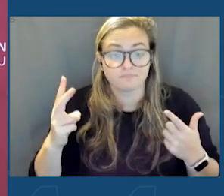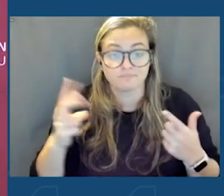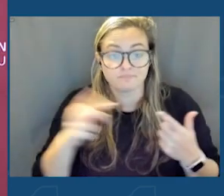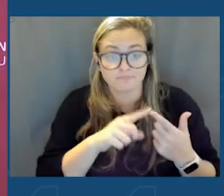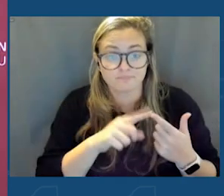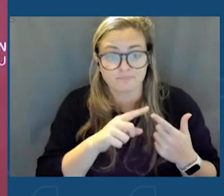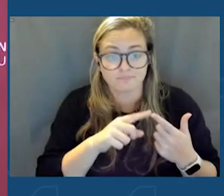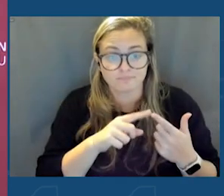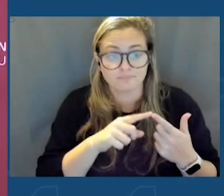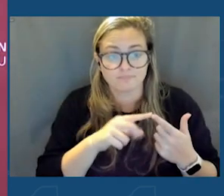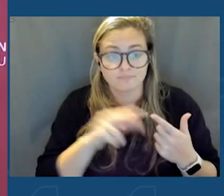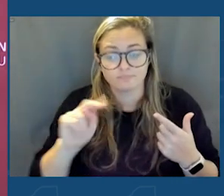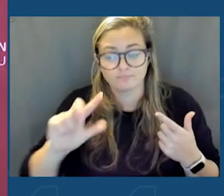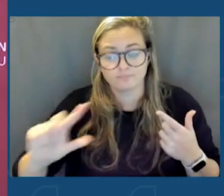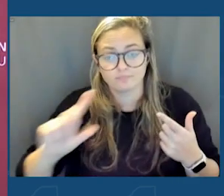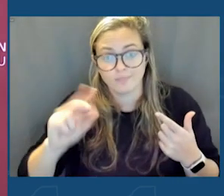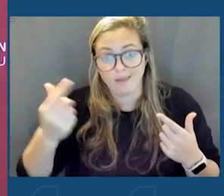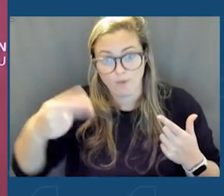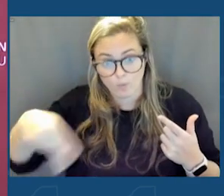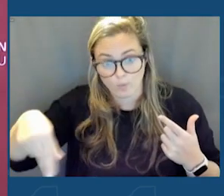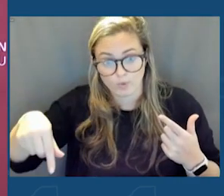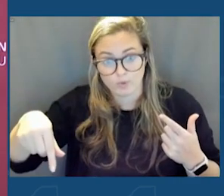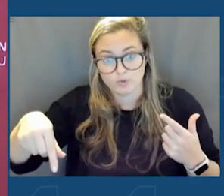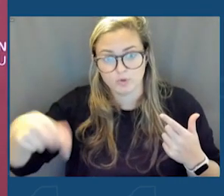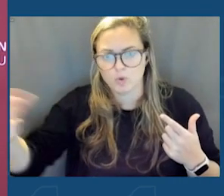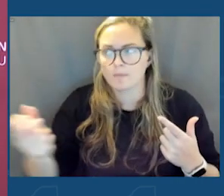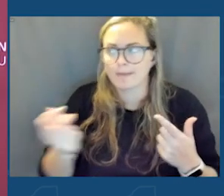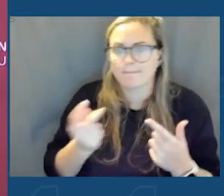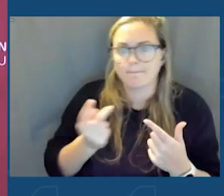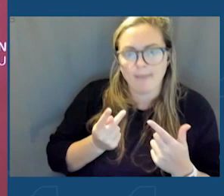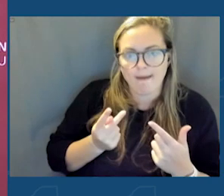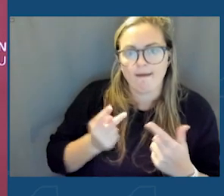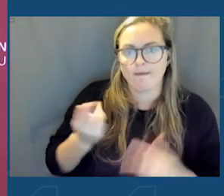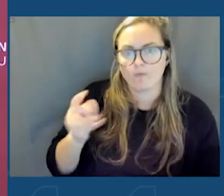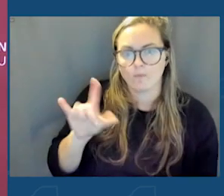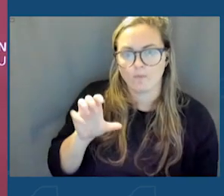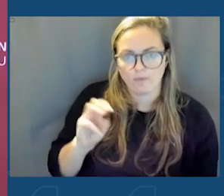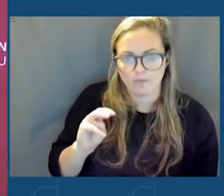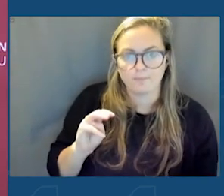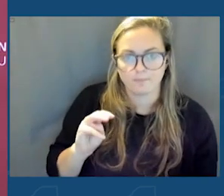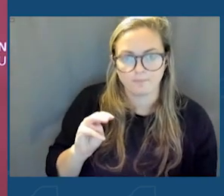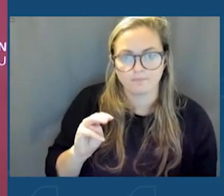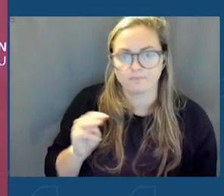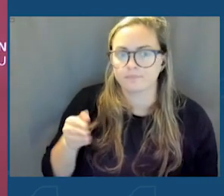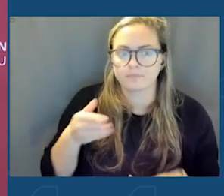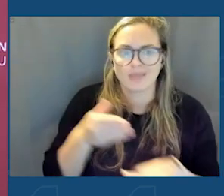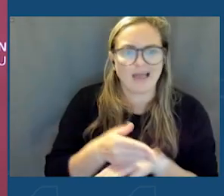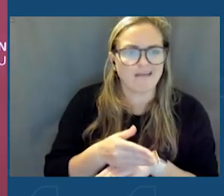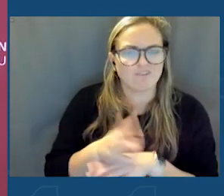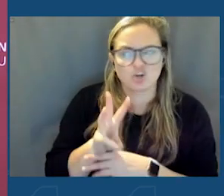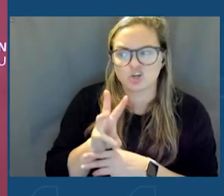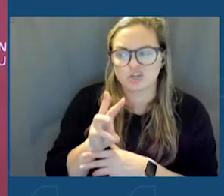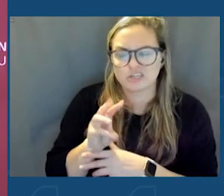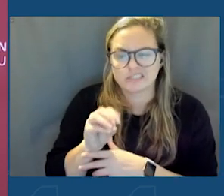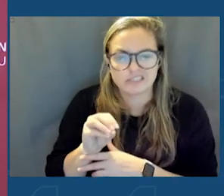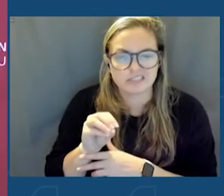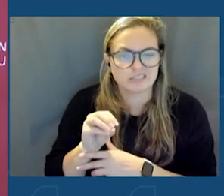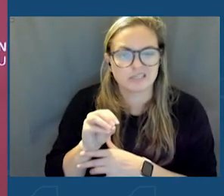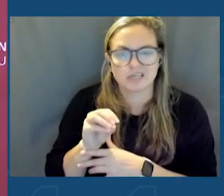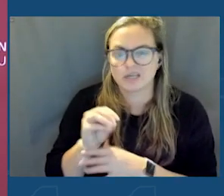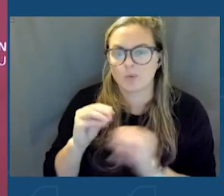League's headquarters, returning to Harlem after some 60-plus